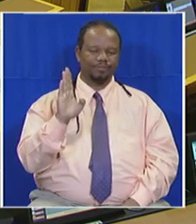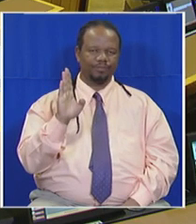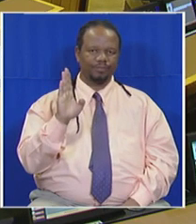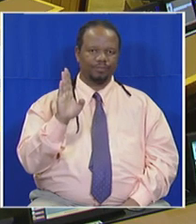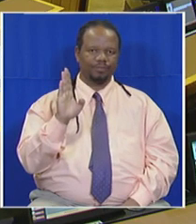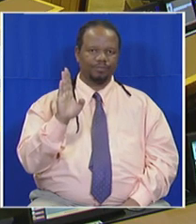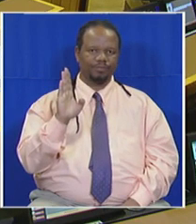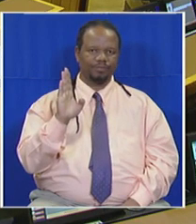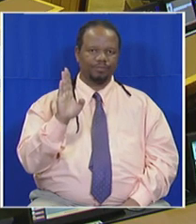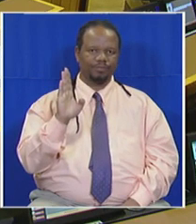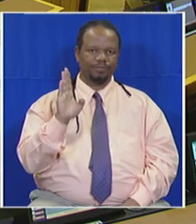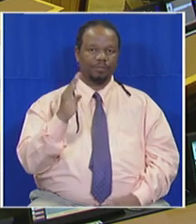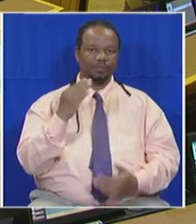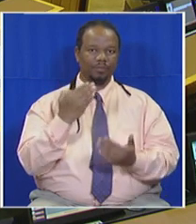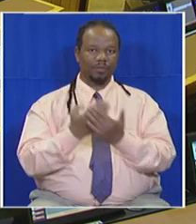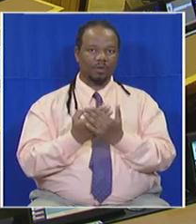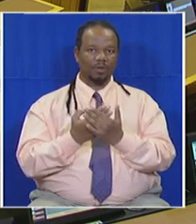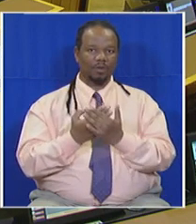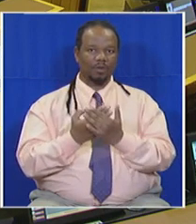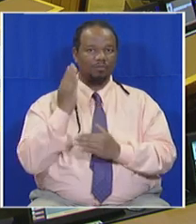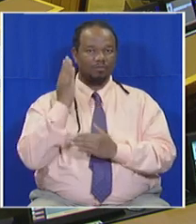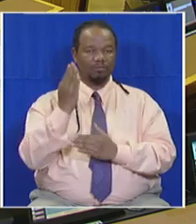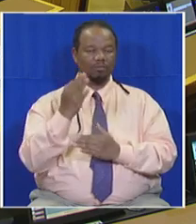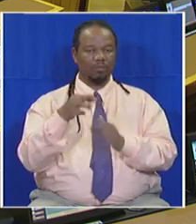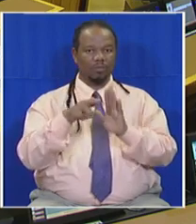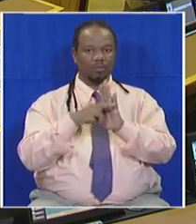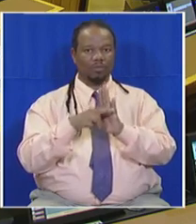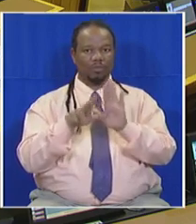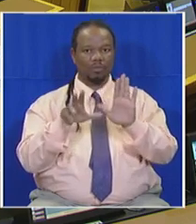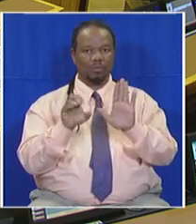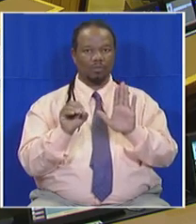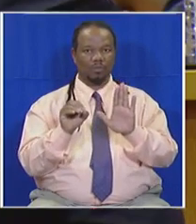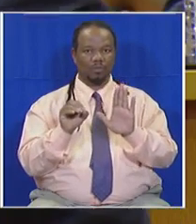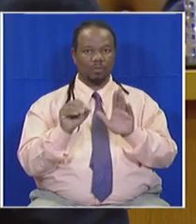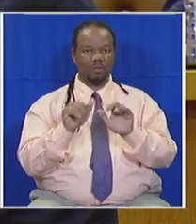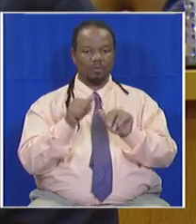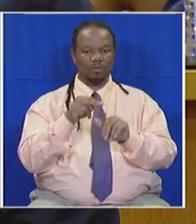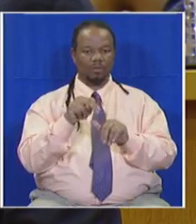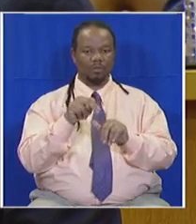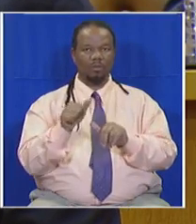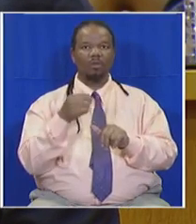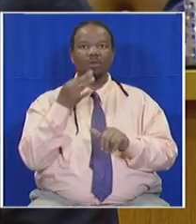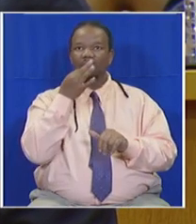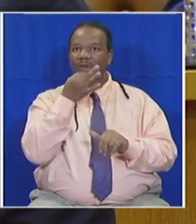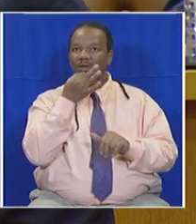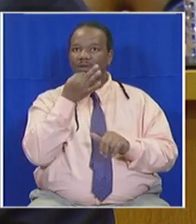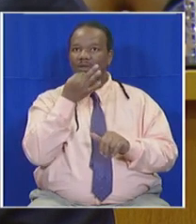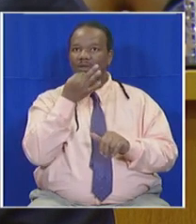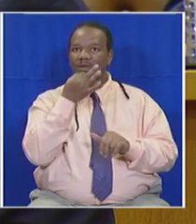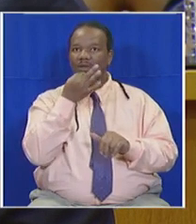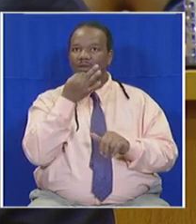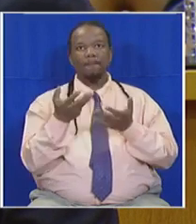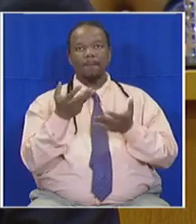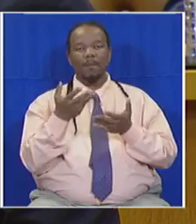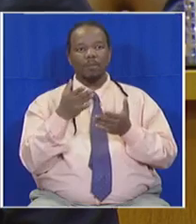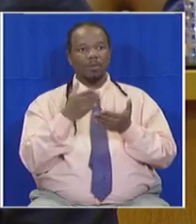House Chairperson, may I address you in terms of Rule 80 of the Rules of the National Assembly? Thank you very much. It says here that you have the right